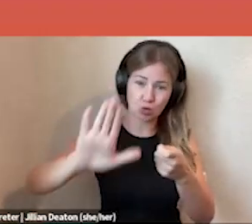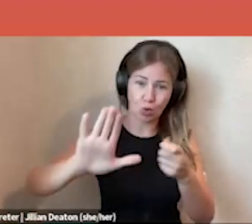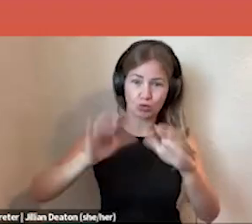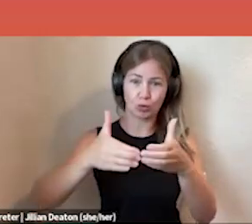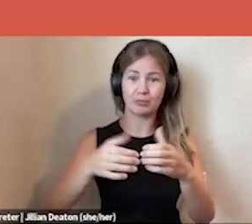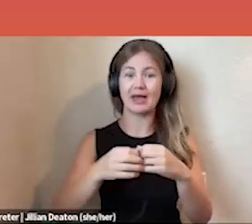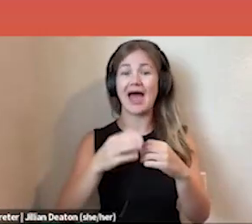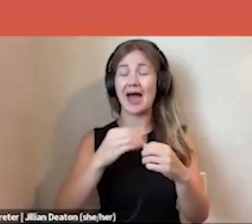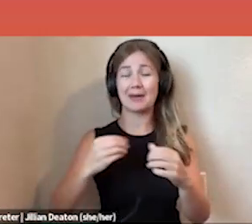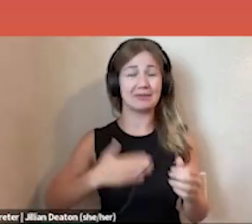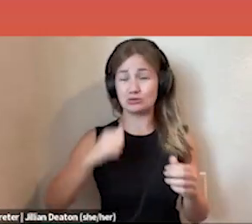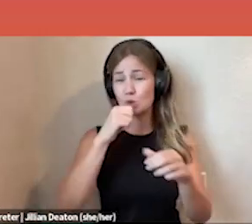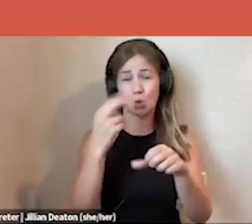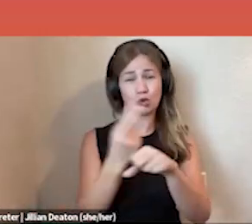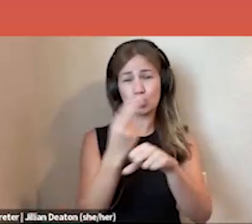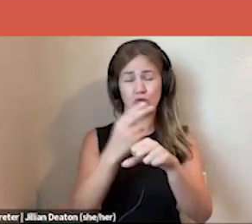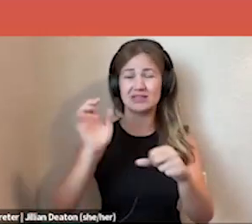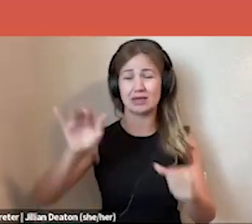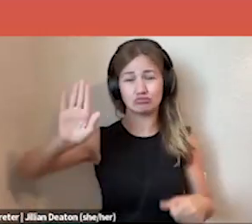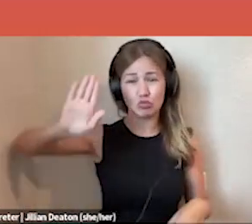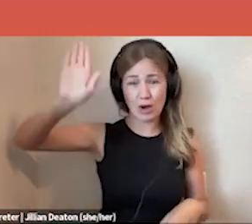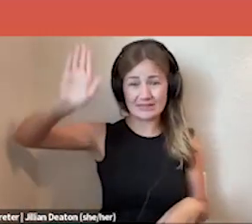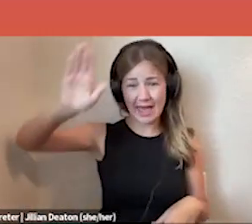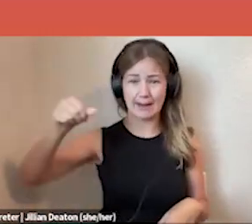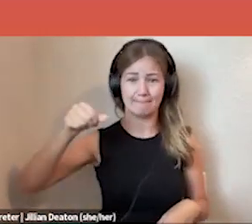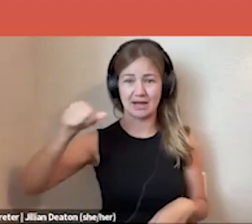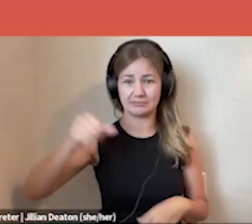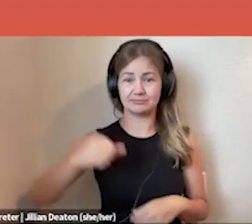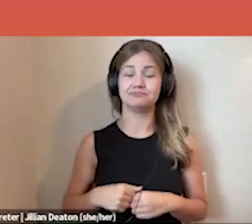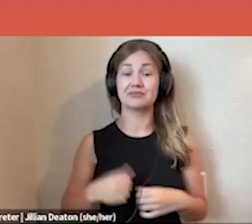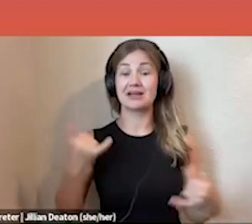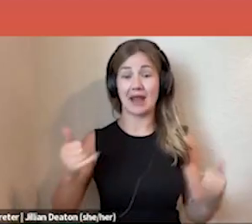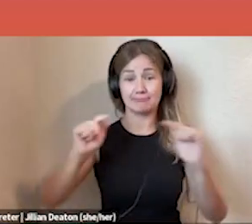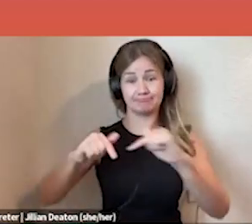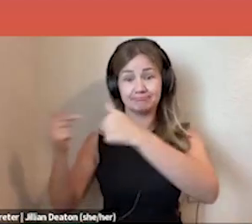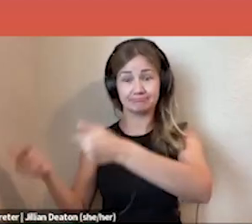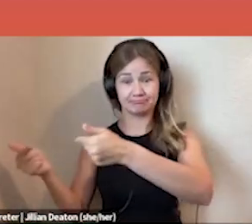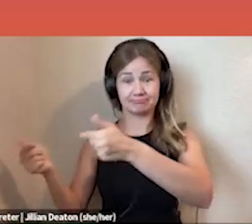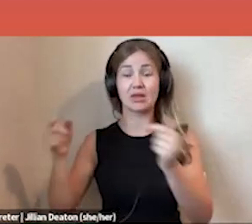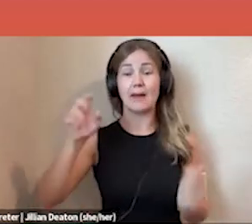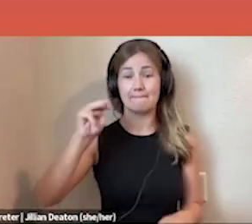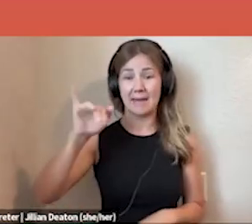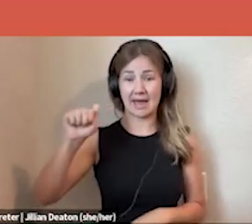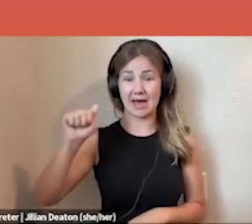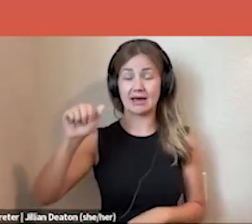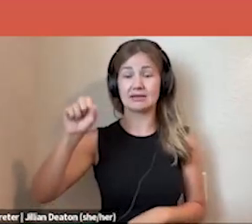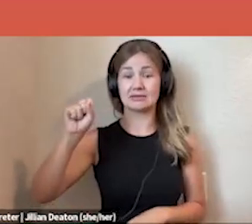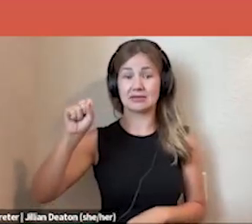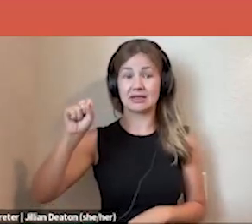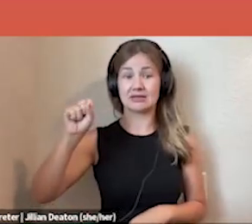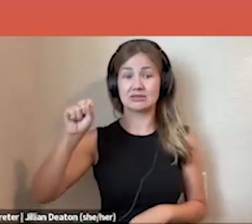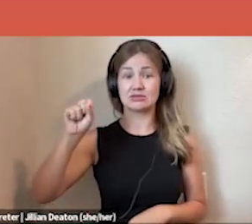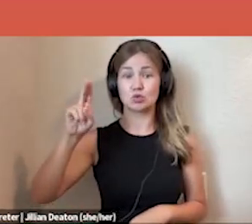feature. And now I'm going to pass it over to Dance NYC's grant-making manager, Maya Seuss, to lead us through a